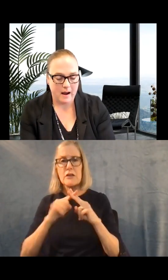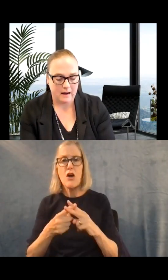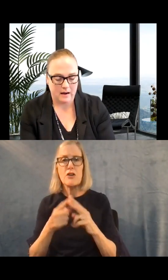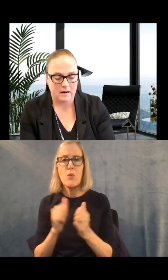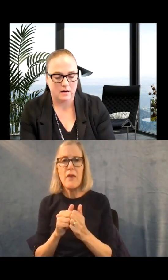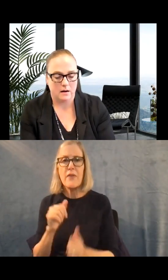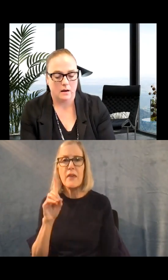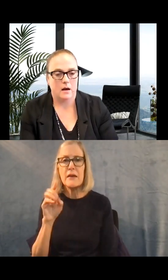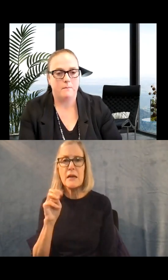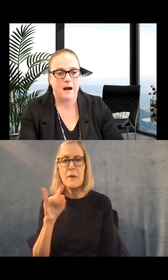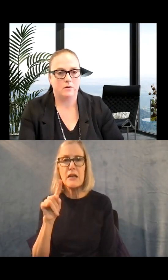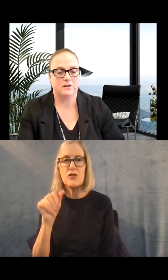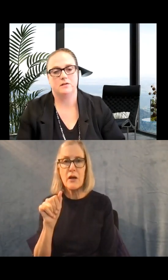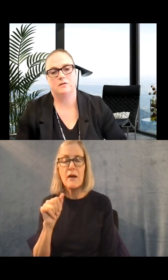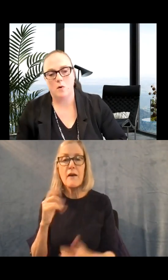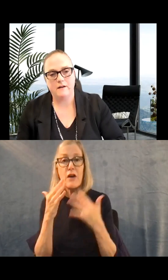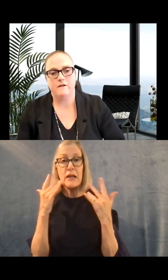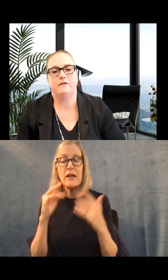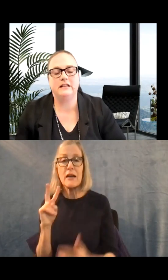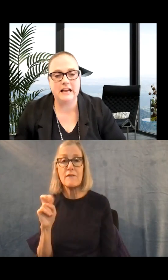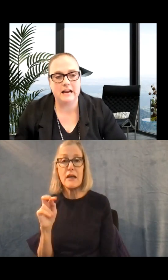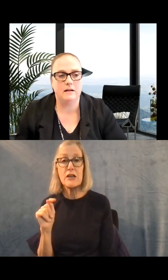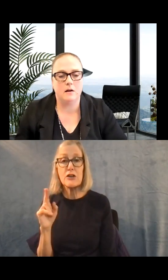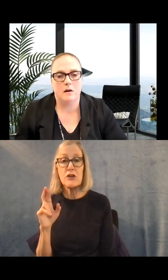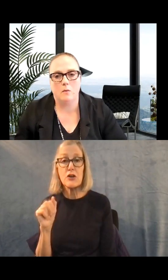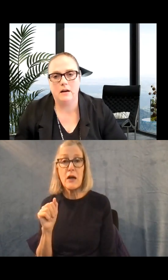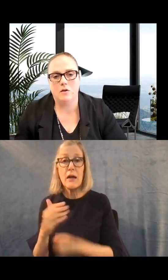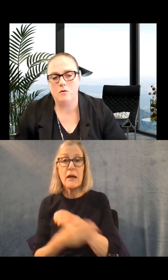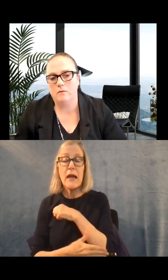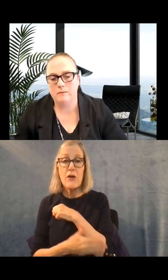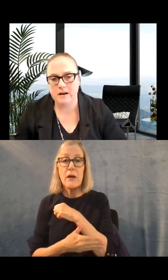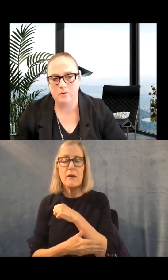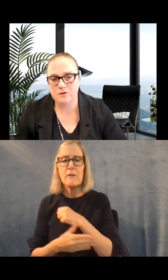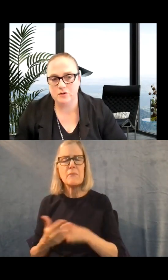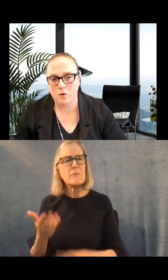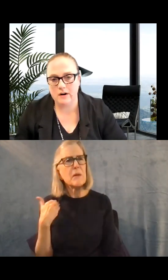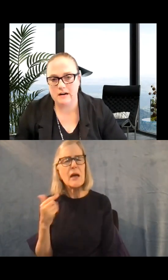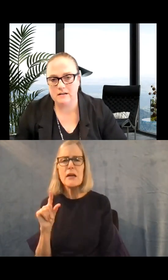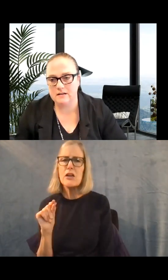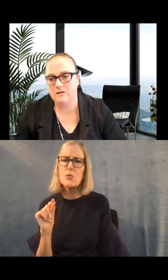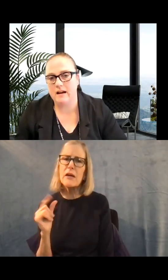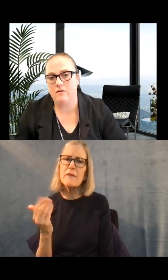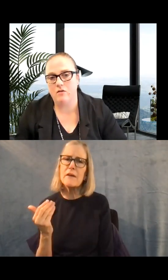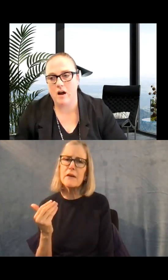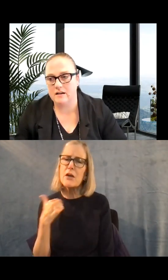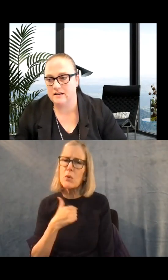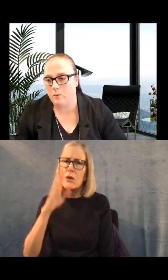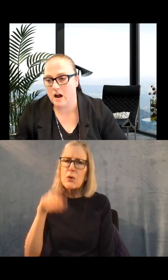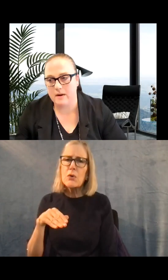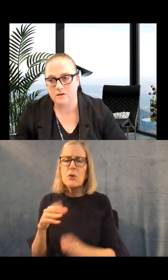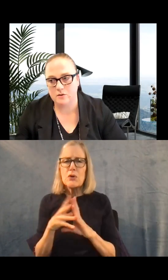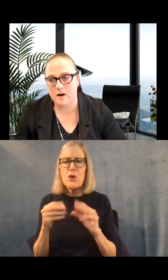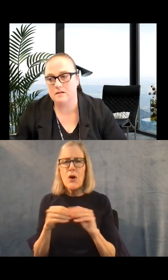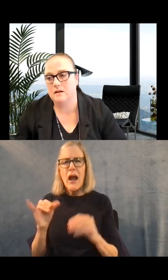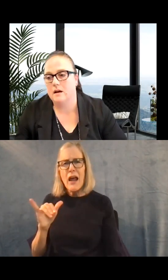So back in about 2015, we knew, stories like Yolanda's that